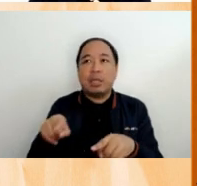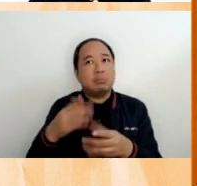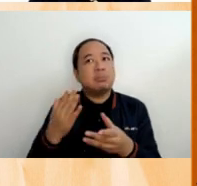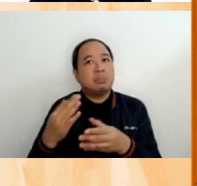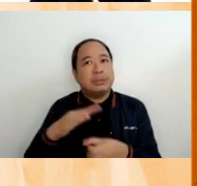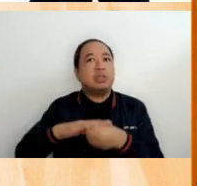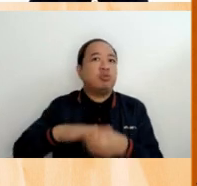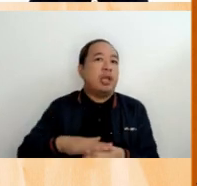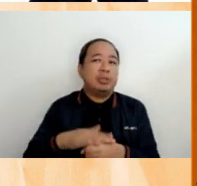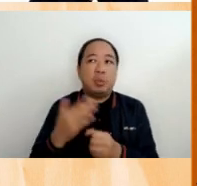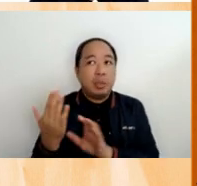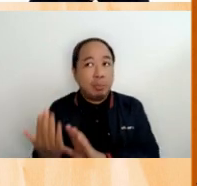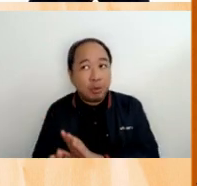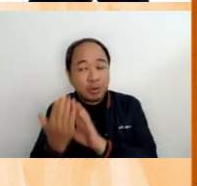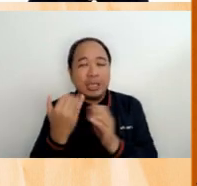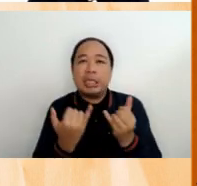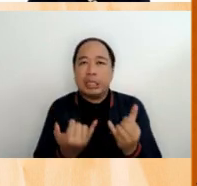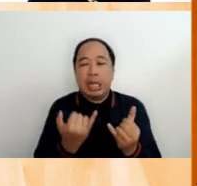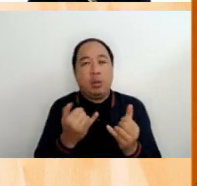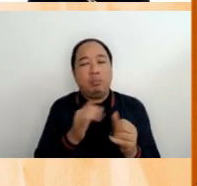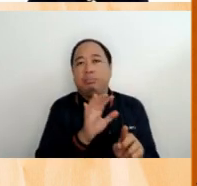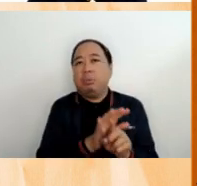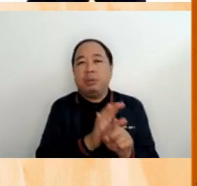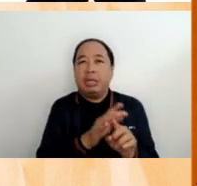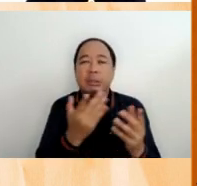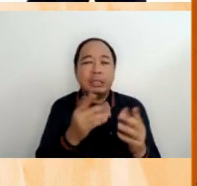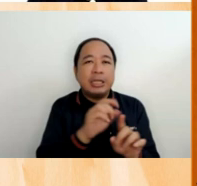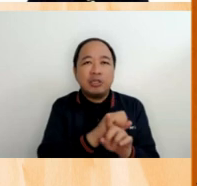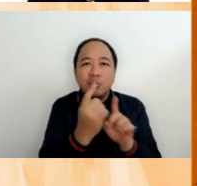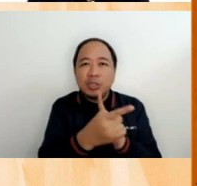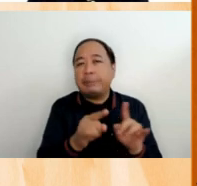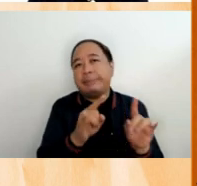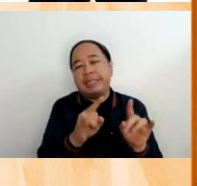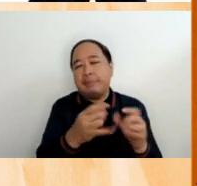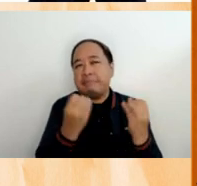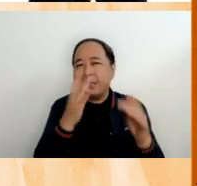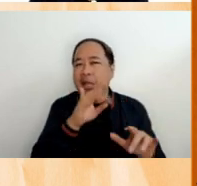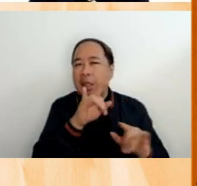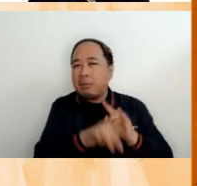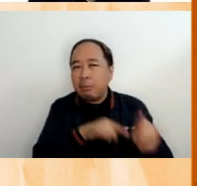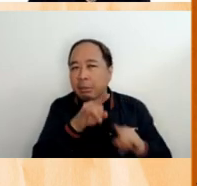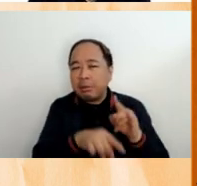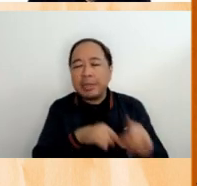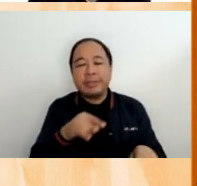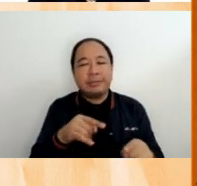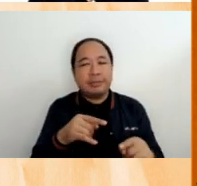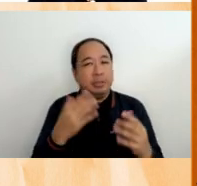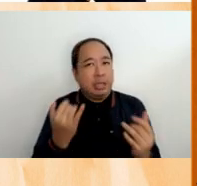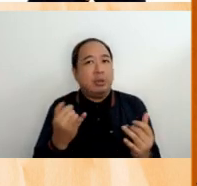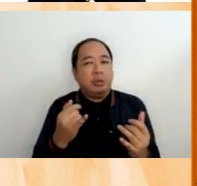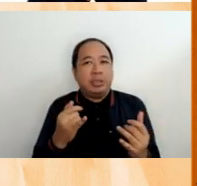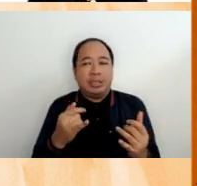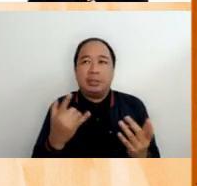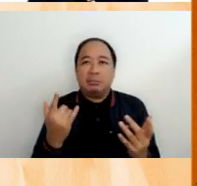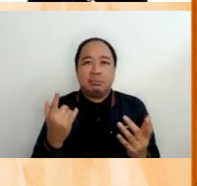for mental health problems. Persistent fears, no? An unstable home environment can cause stress